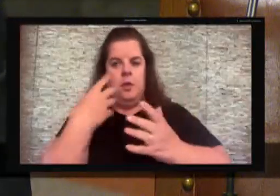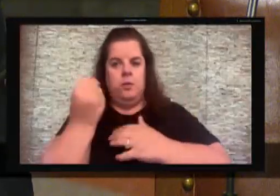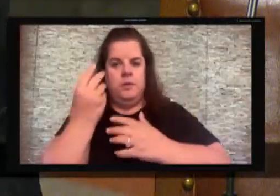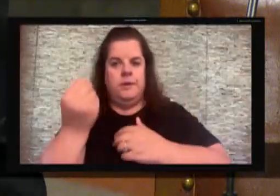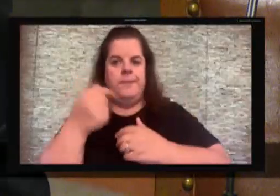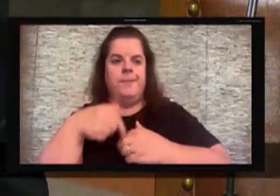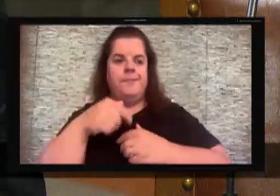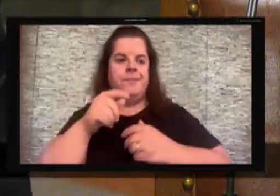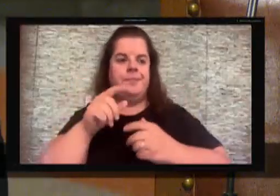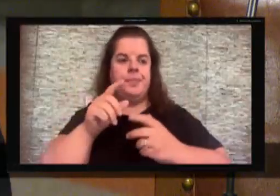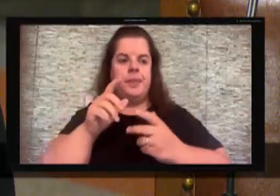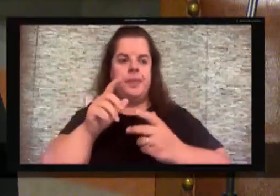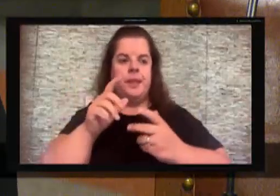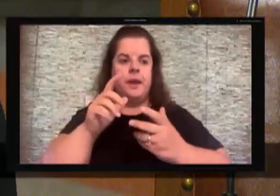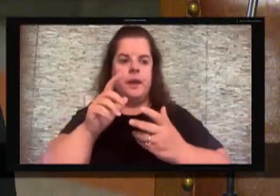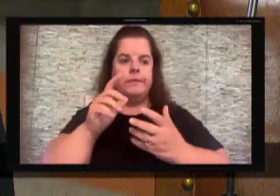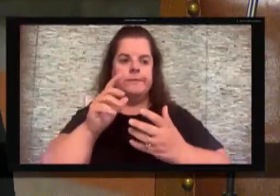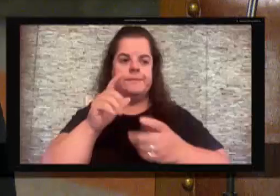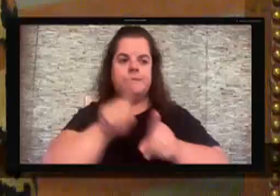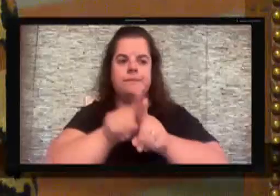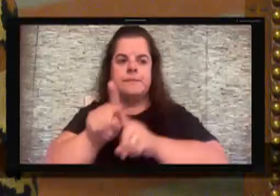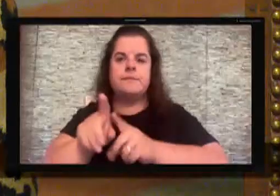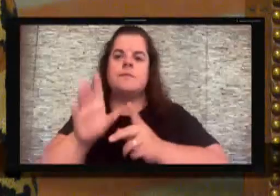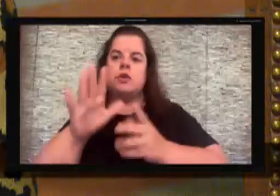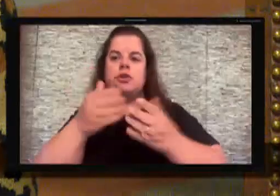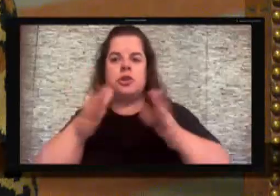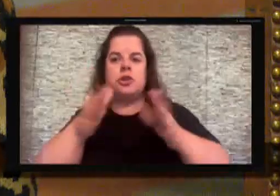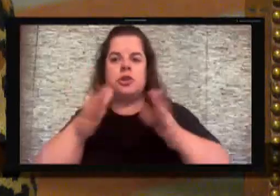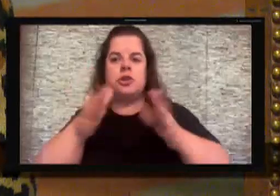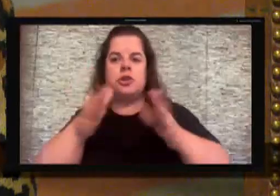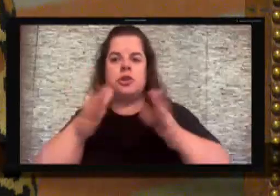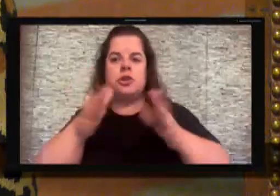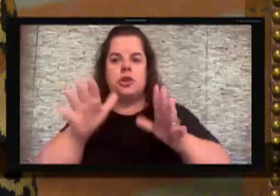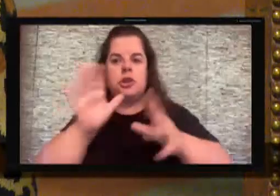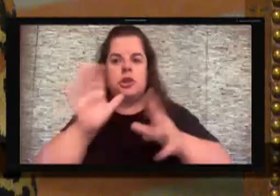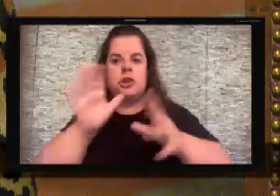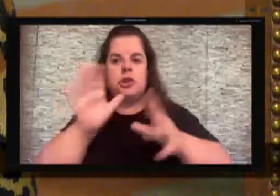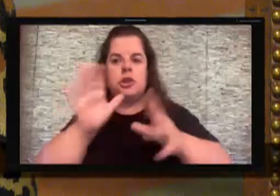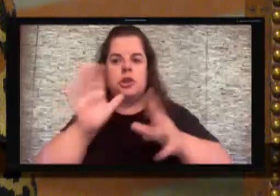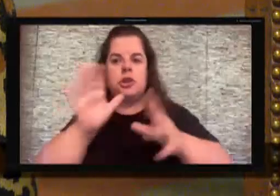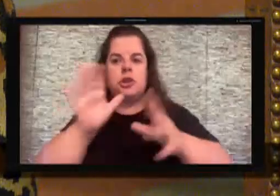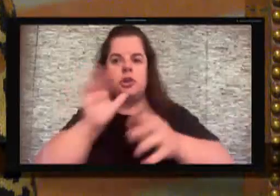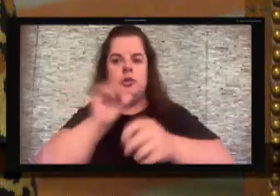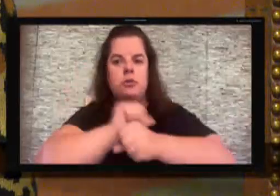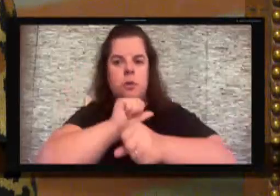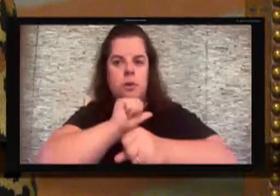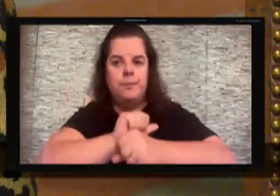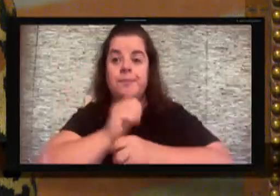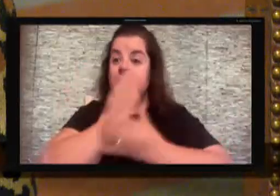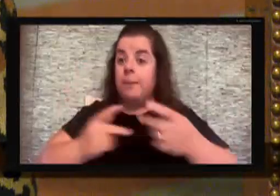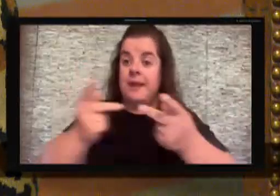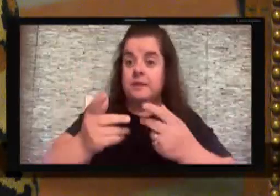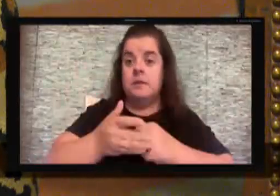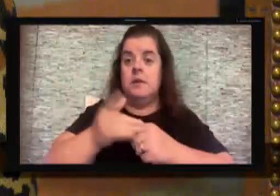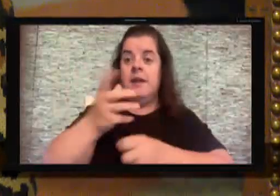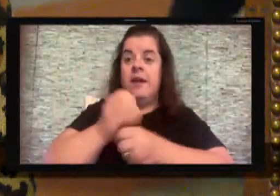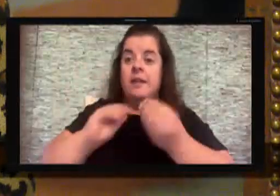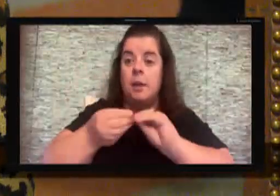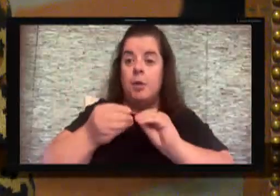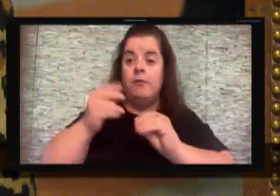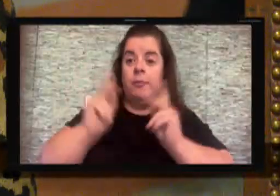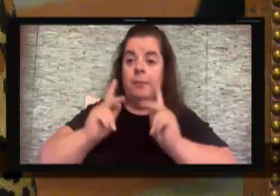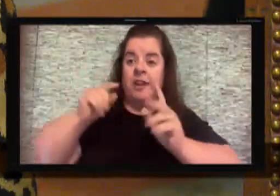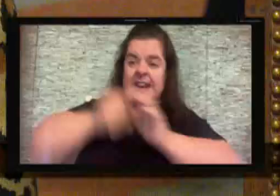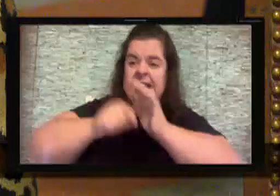well? Sure. Just in your general work. So in some places where they have gotten the number of people killed on their streets down to zero, of which there's only